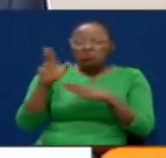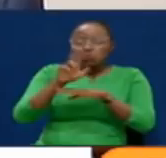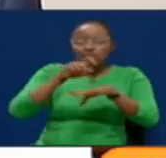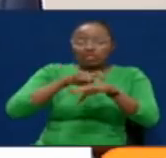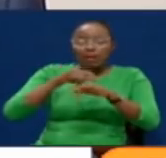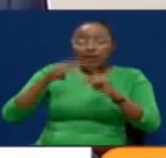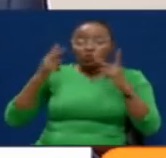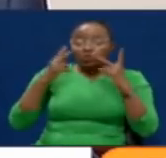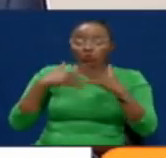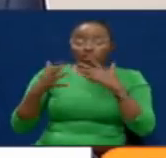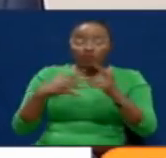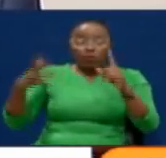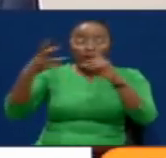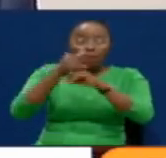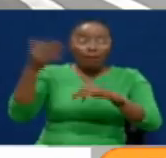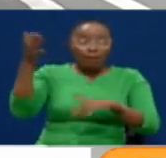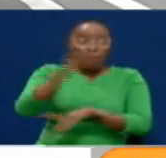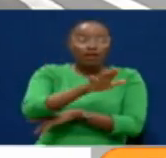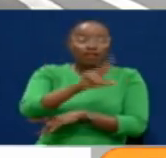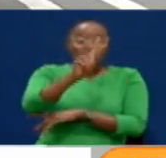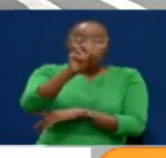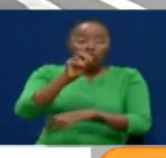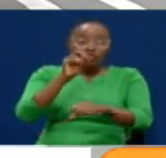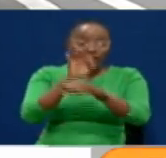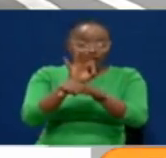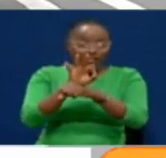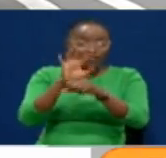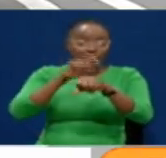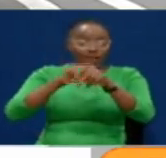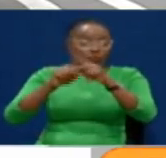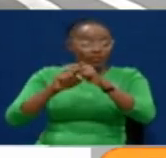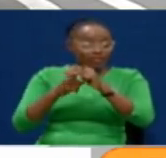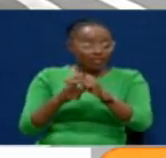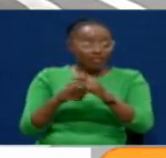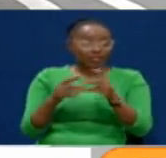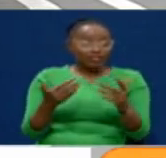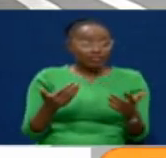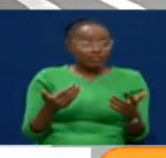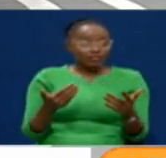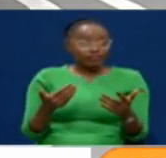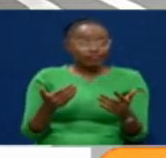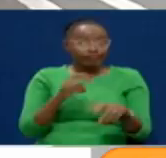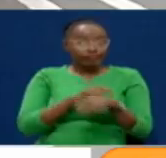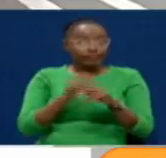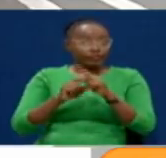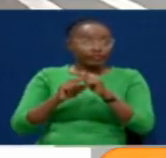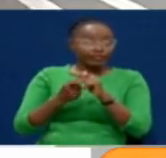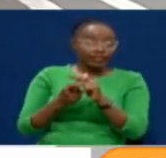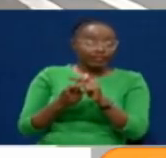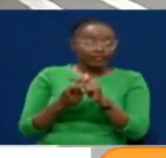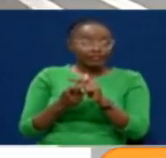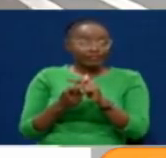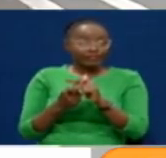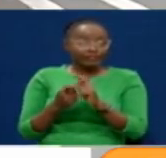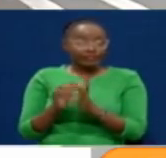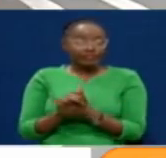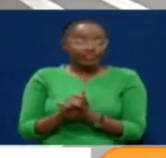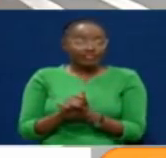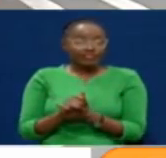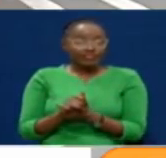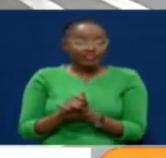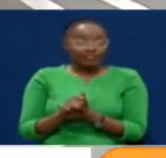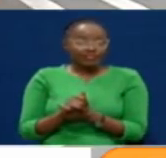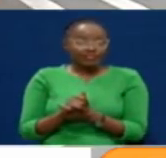have now. It's coming back. It was 2013. It was 2013 when we just got in. When we started the whole thing, 6-7 years, you know,